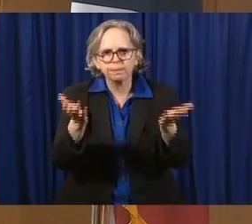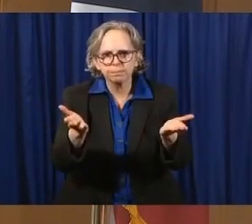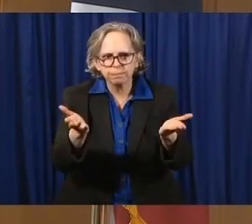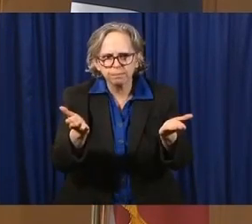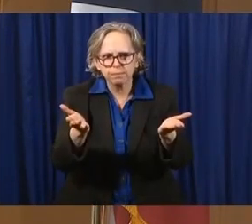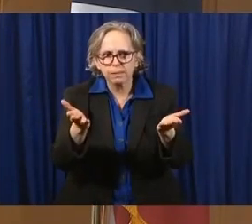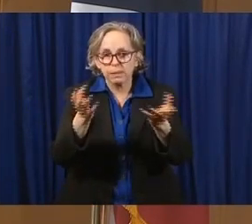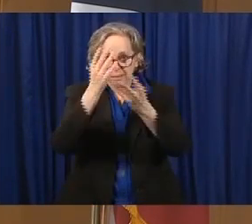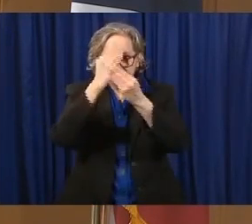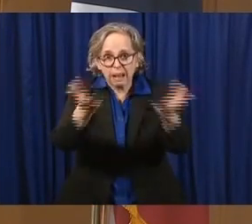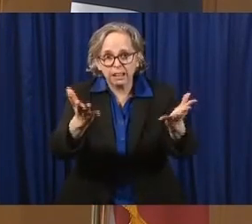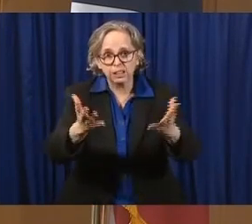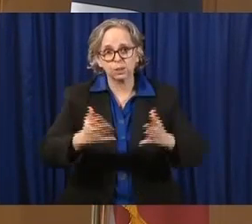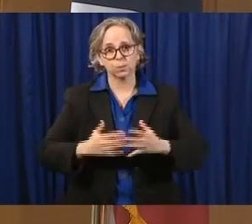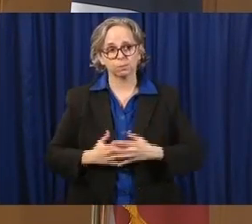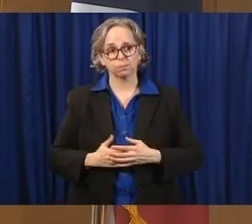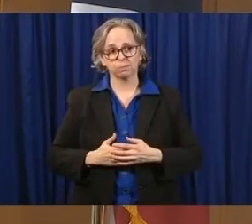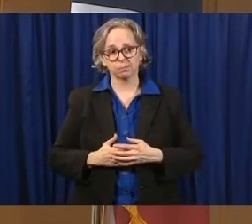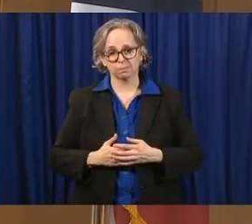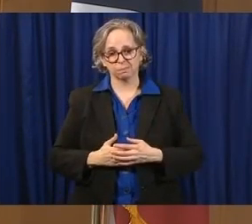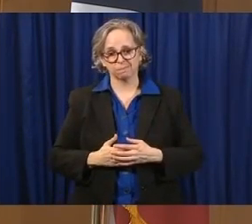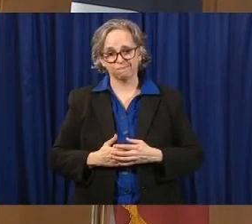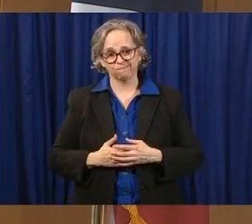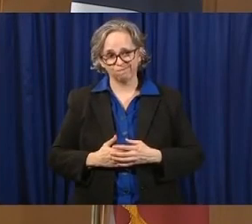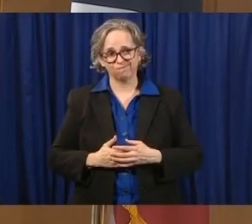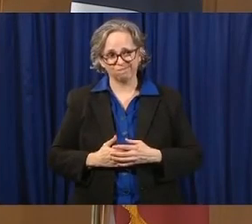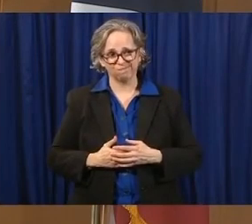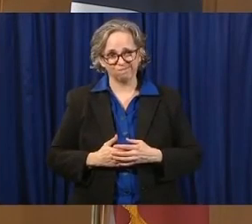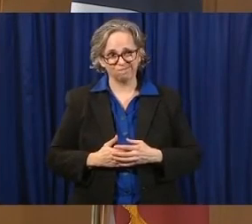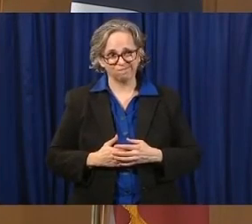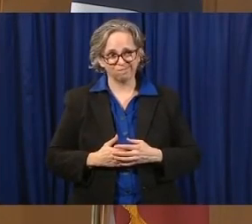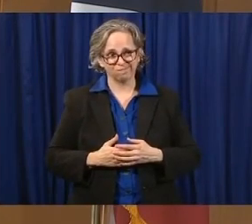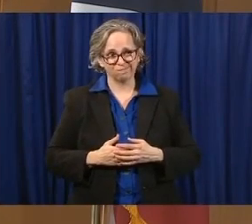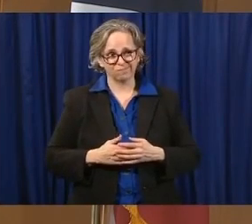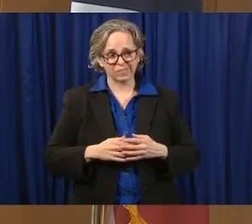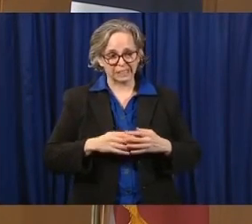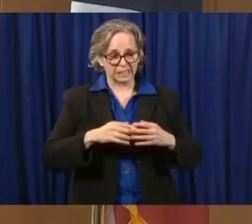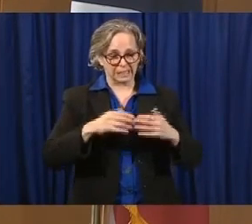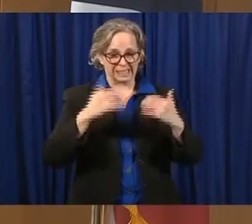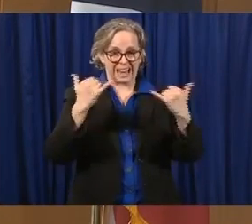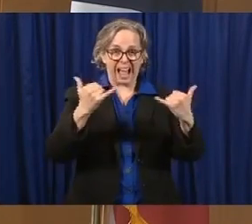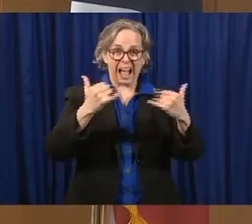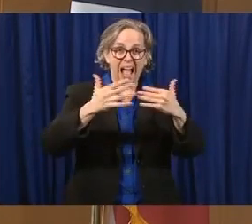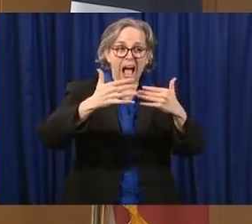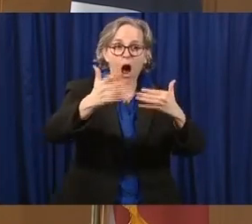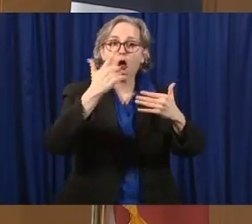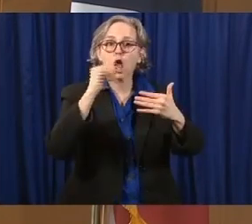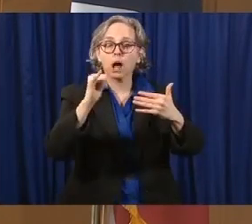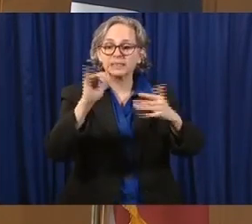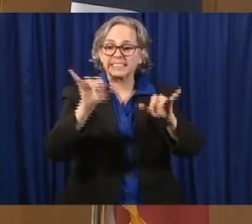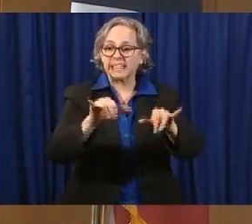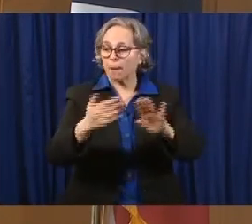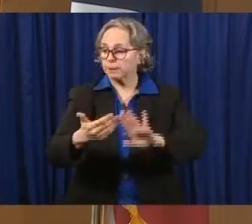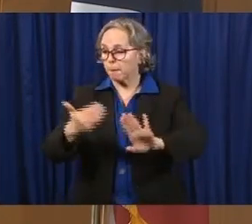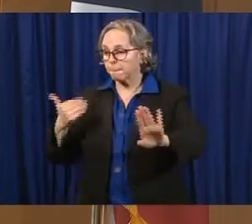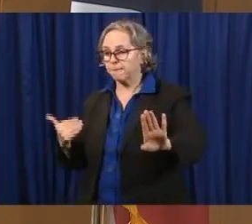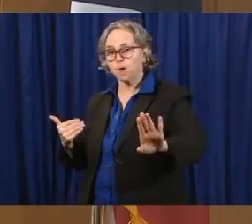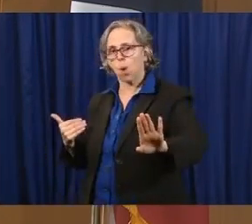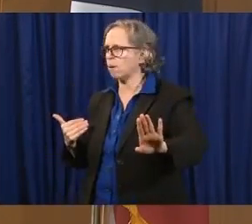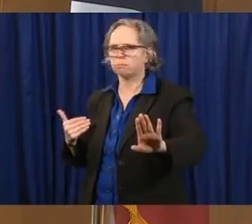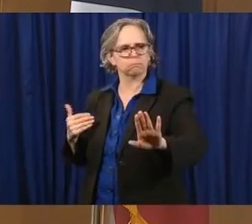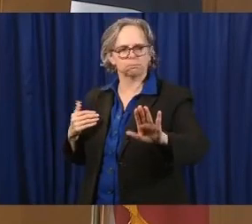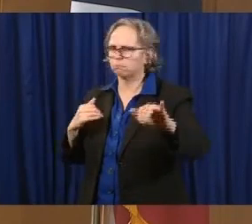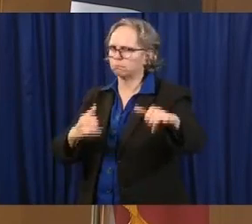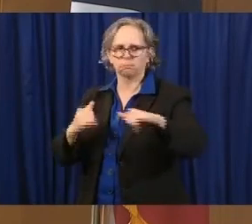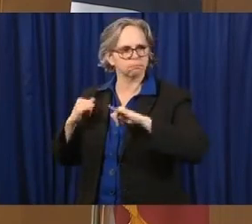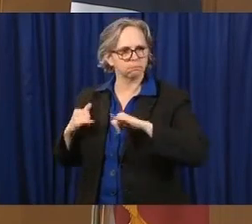be like it was. It will not be like it was until we get a vaccine. So what